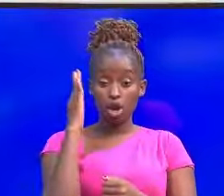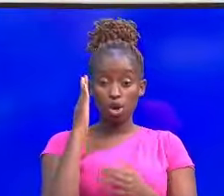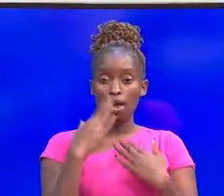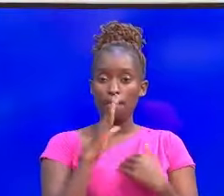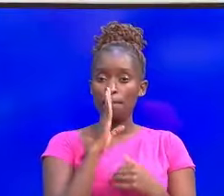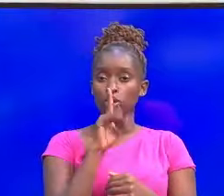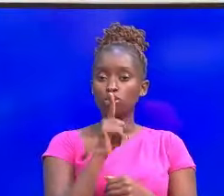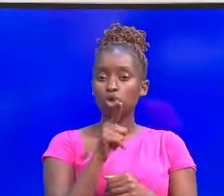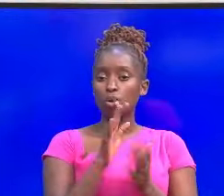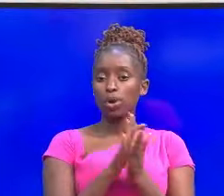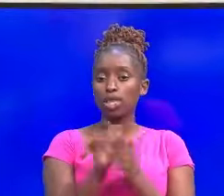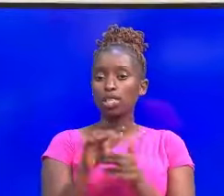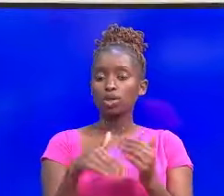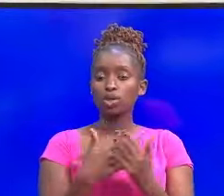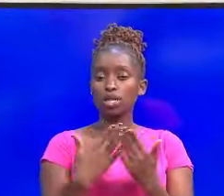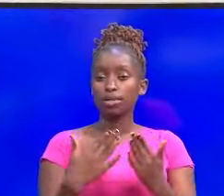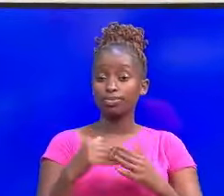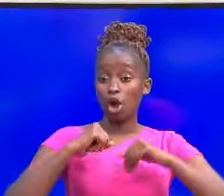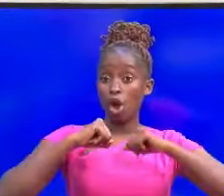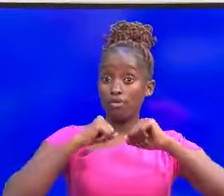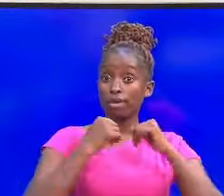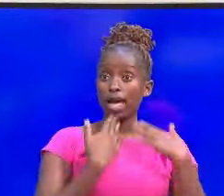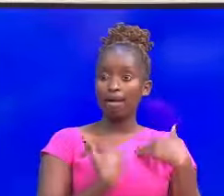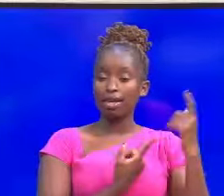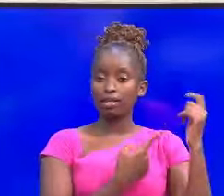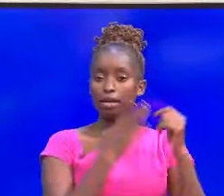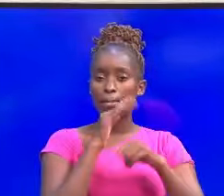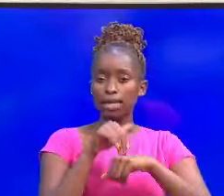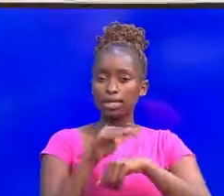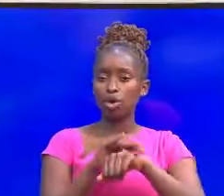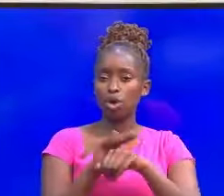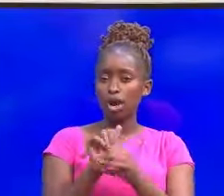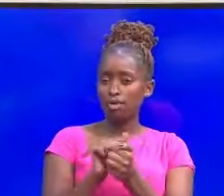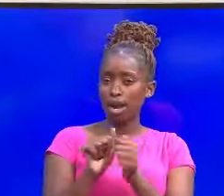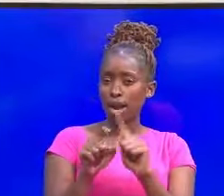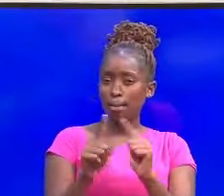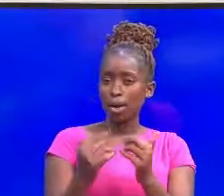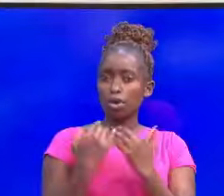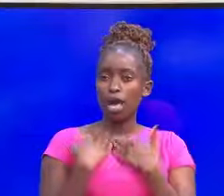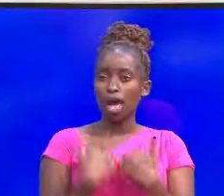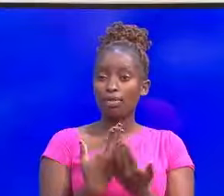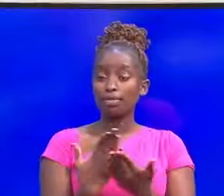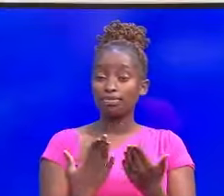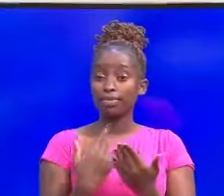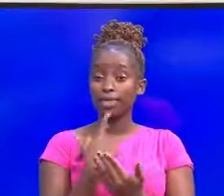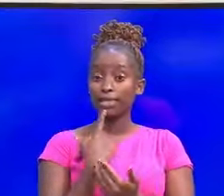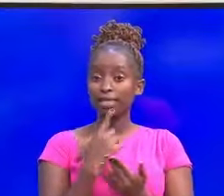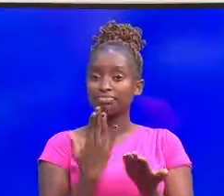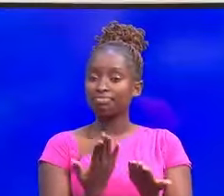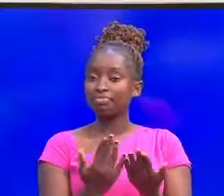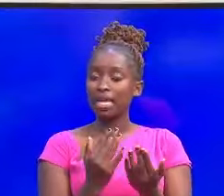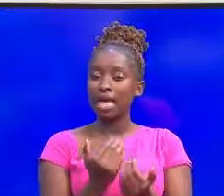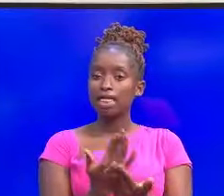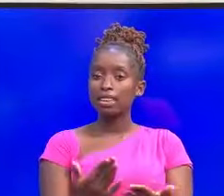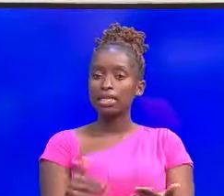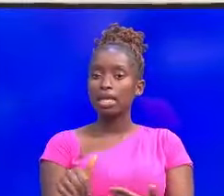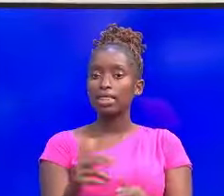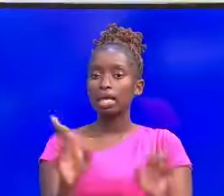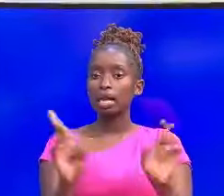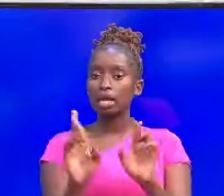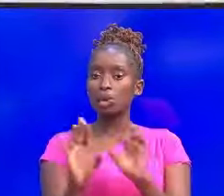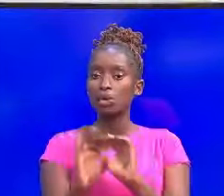The officers were expected to be deployed Friday, but an advance team on the ground intimated that some logistics were not ready and hence